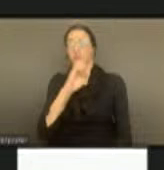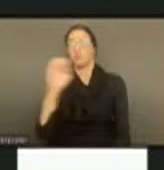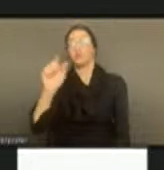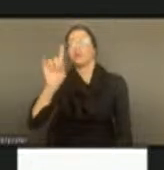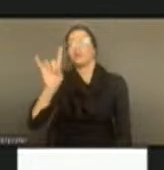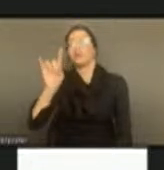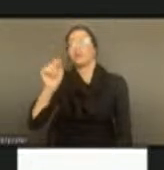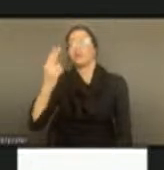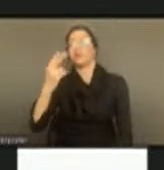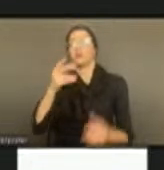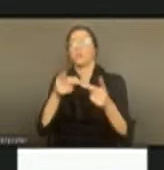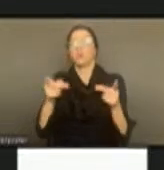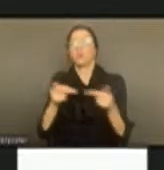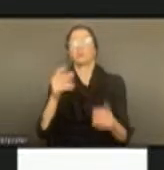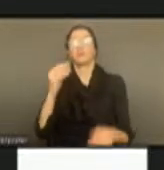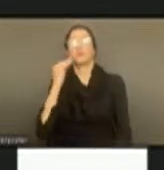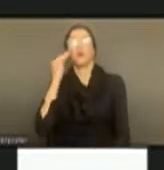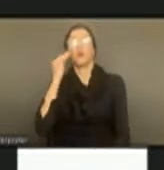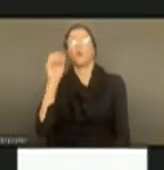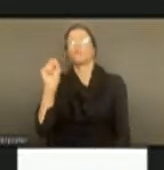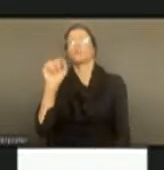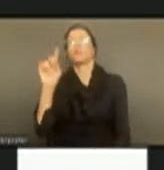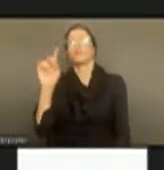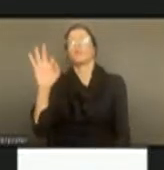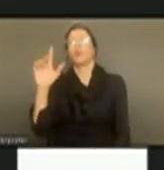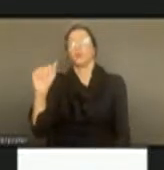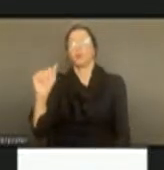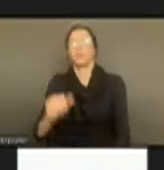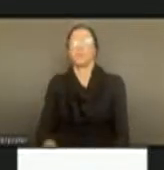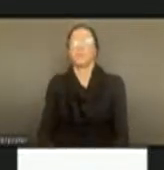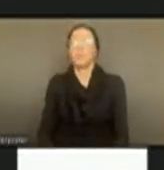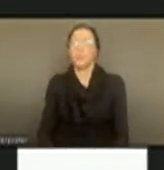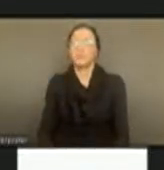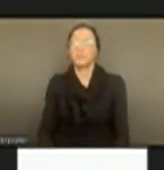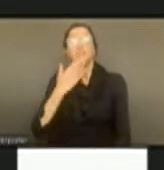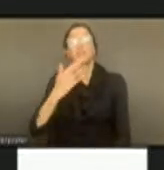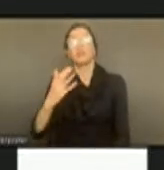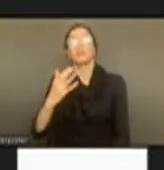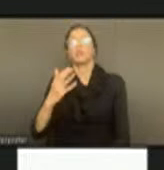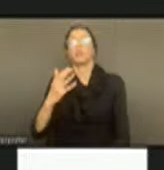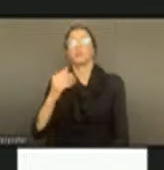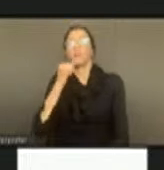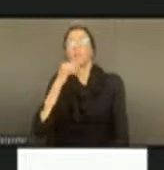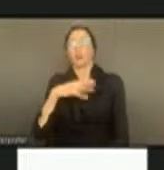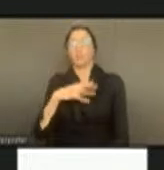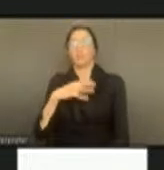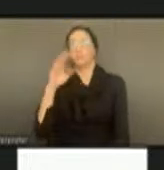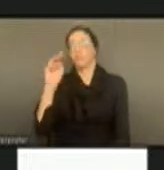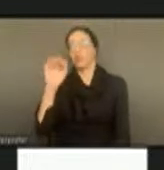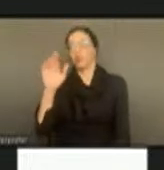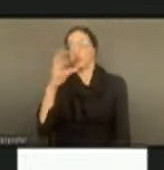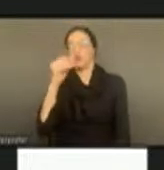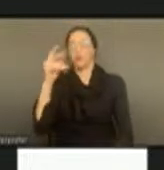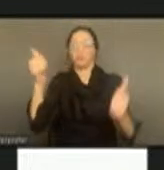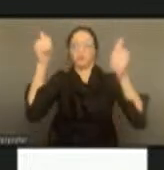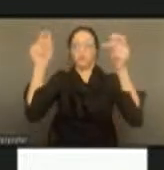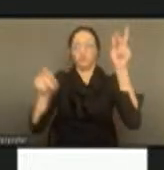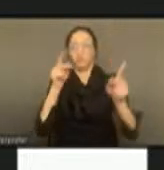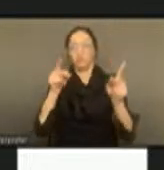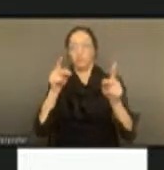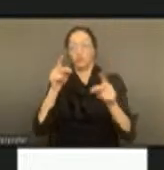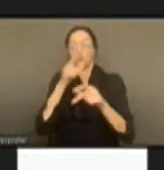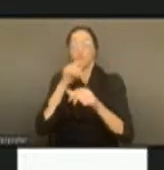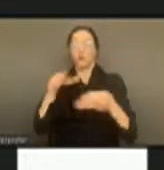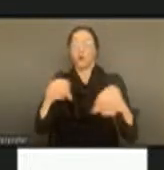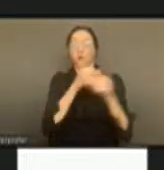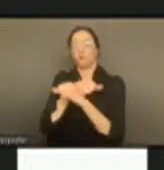Florida 33033. Thank you, Madam Mayor and the chairs of this virtual town hall. I am commenting because I am worried about